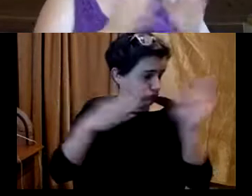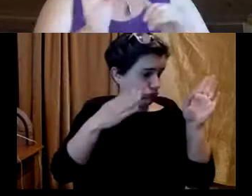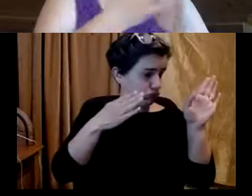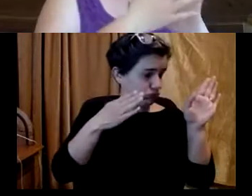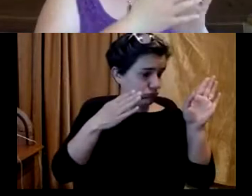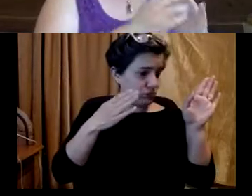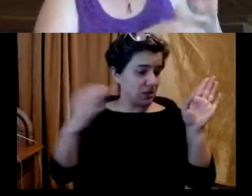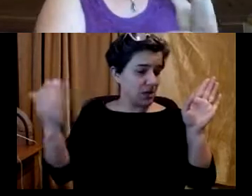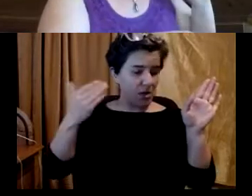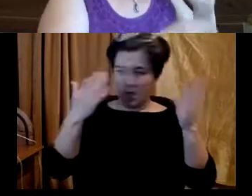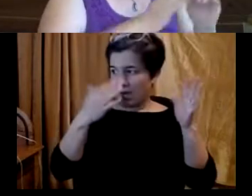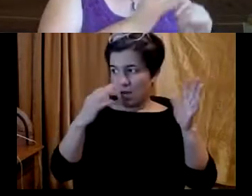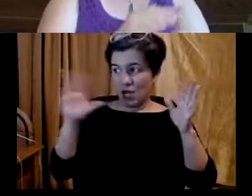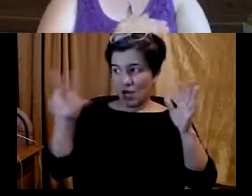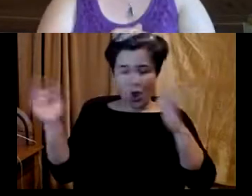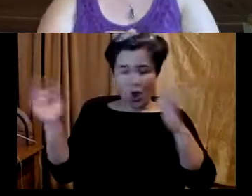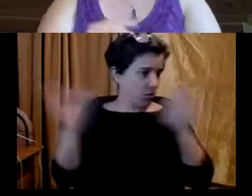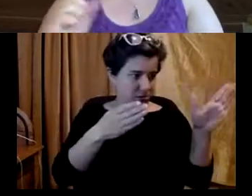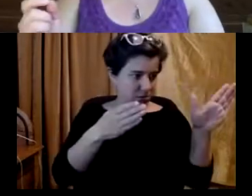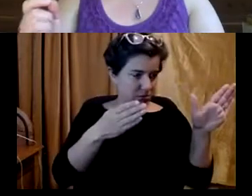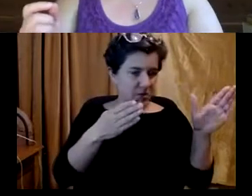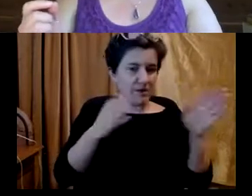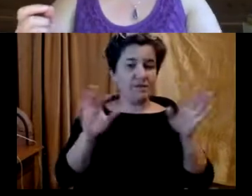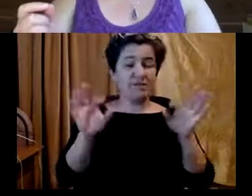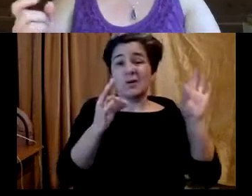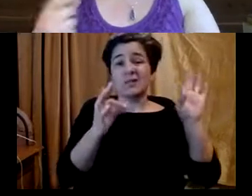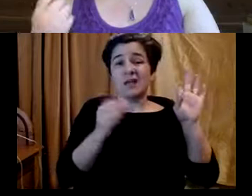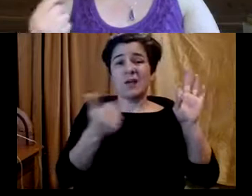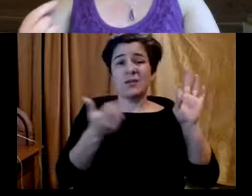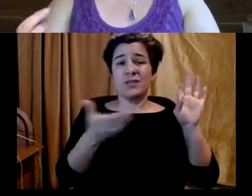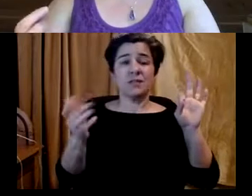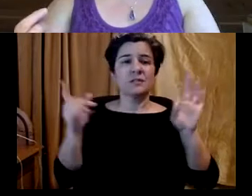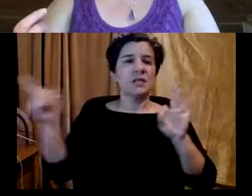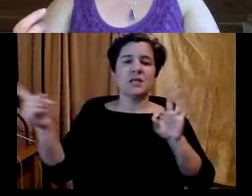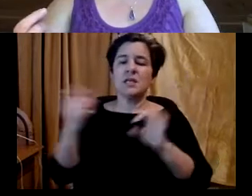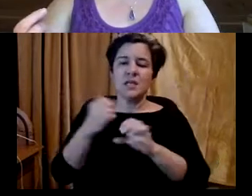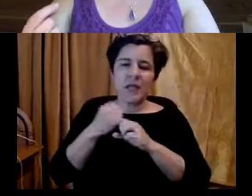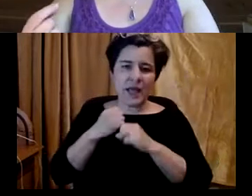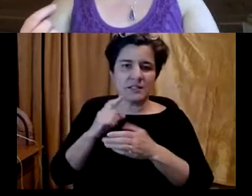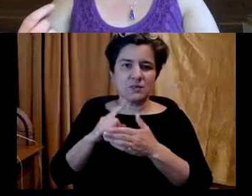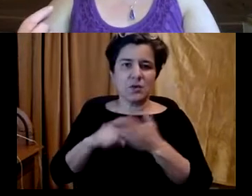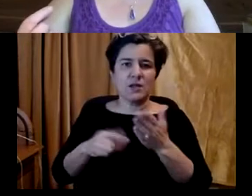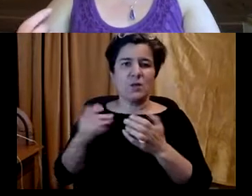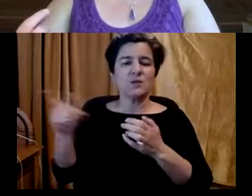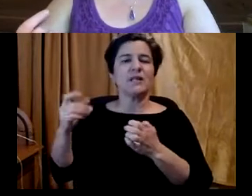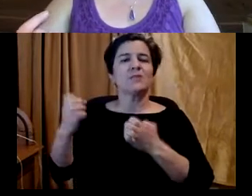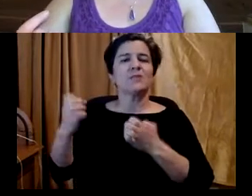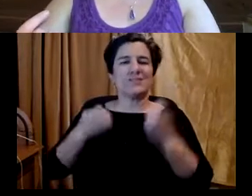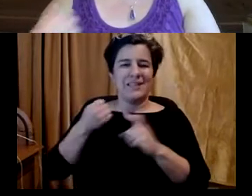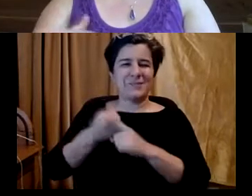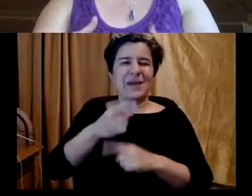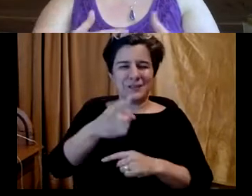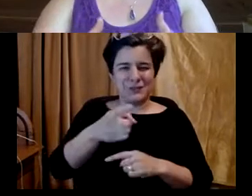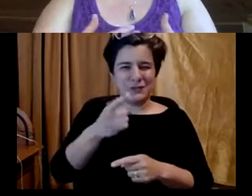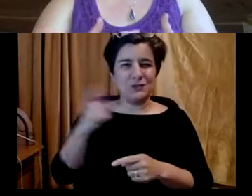your attention and look at something else and focus on something else, and he's getting what he wants every time that he's emotionally impacting you and you, right?